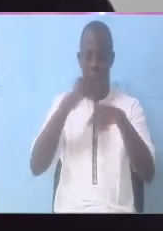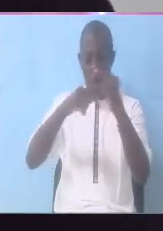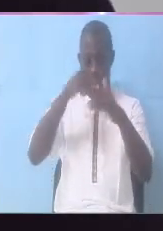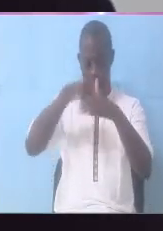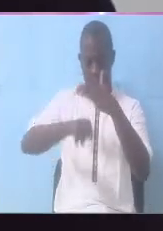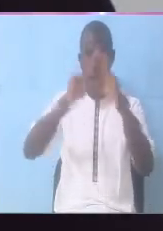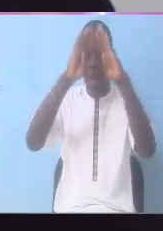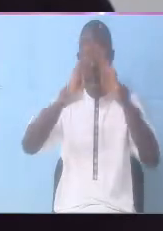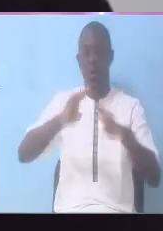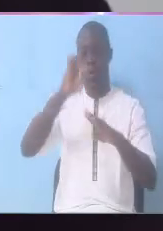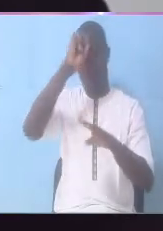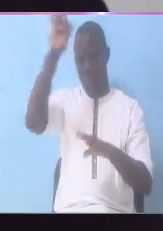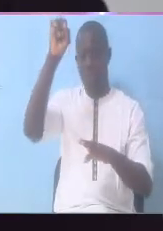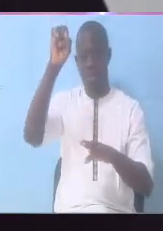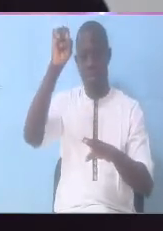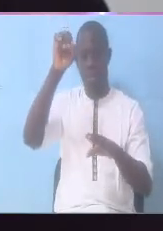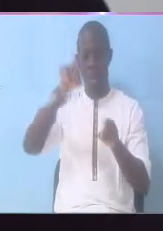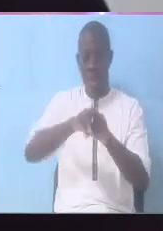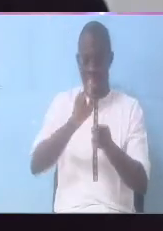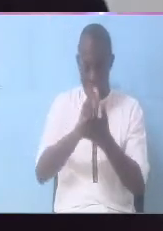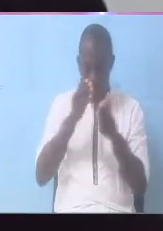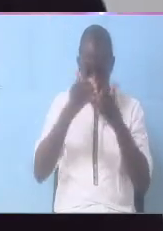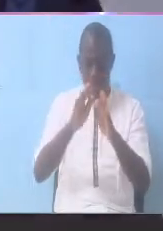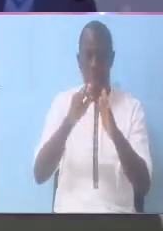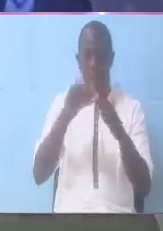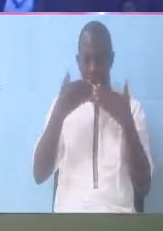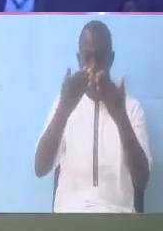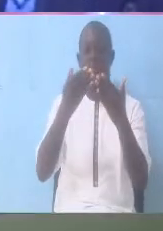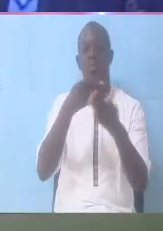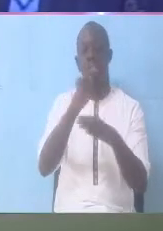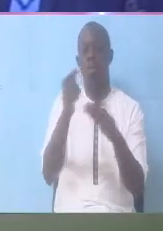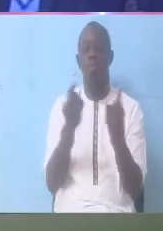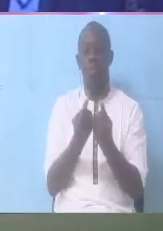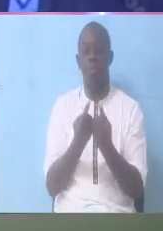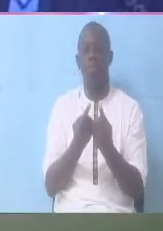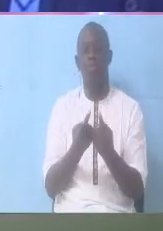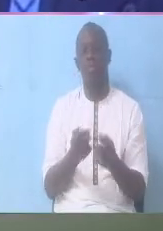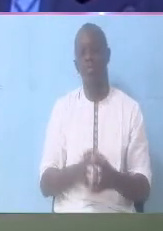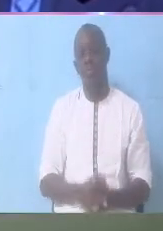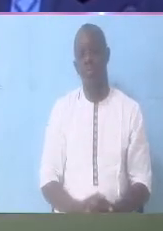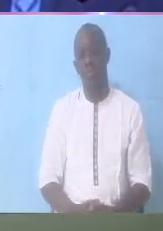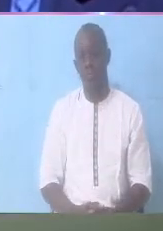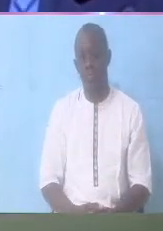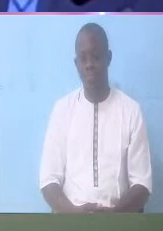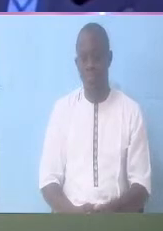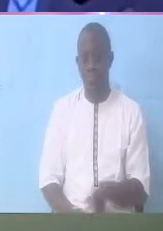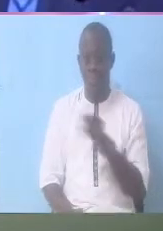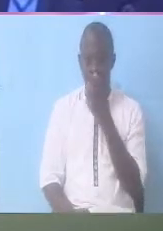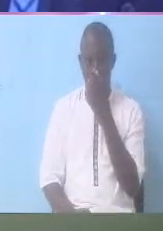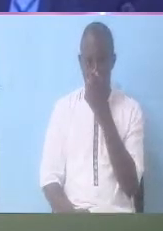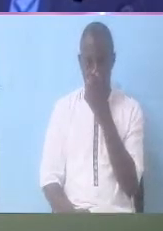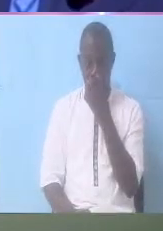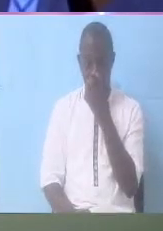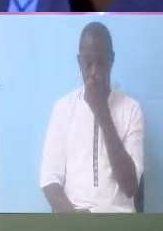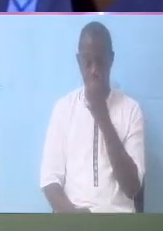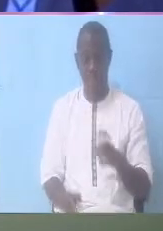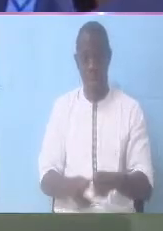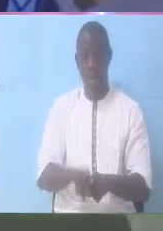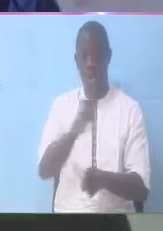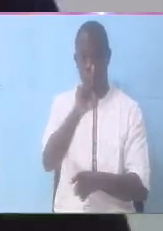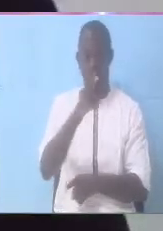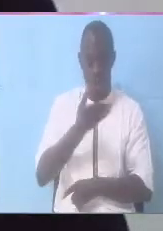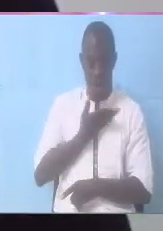wallahi alamu, they know what they said is a lie or not. But you could have allowed me to continue a bit. You have sworn on the